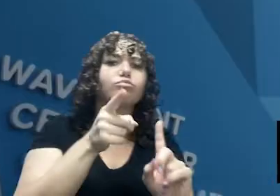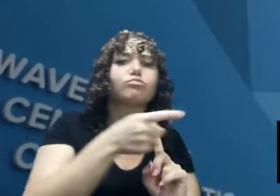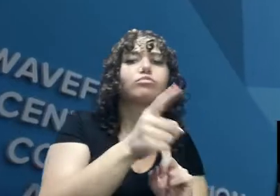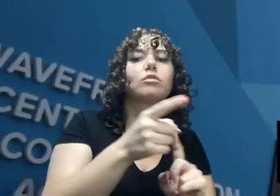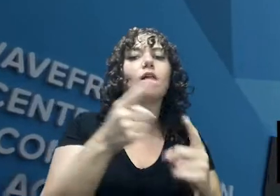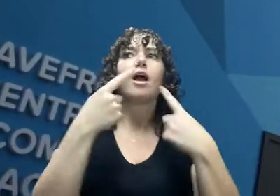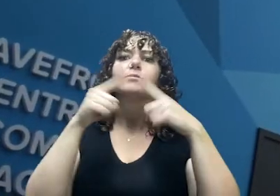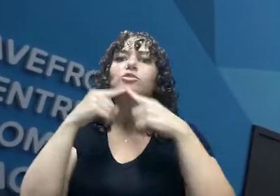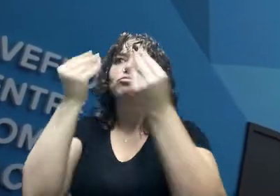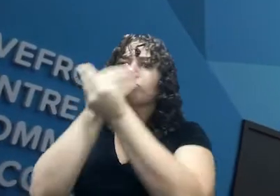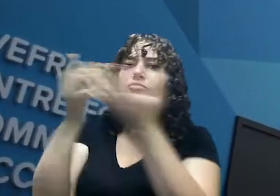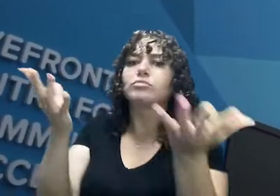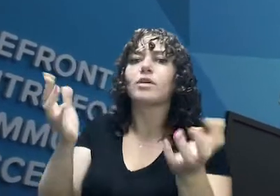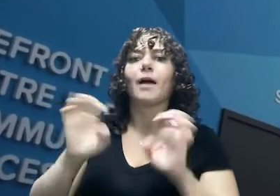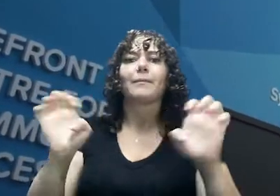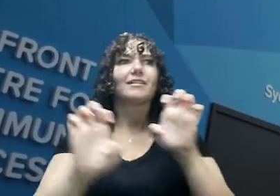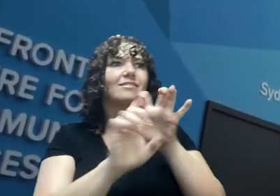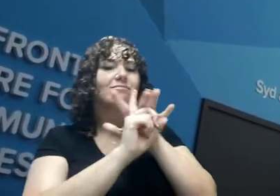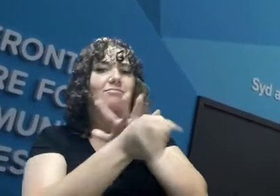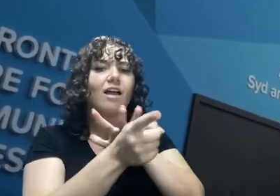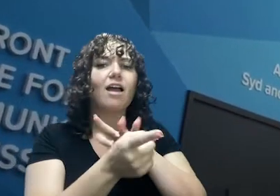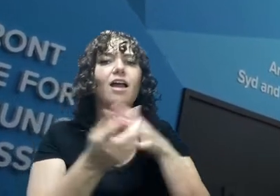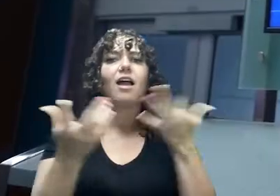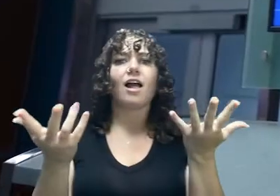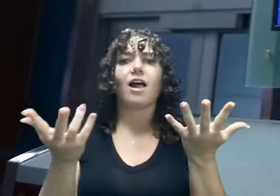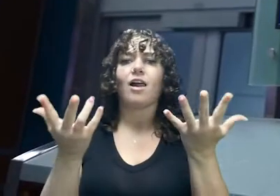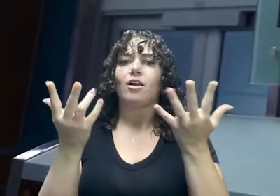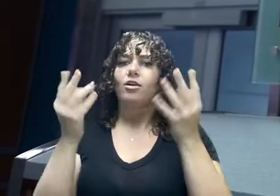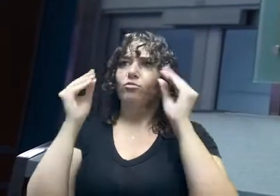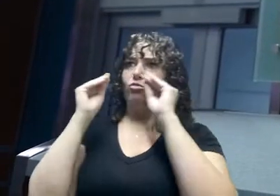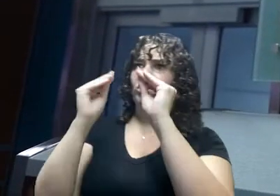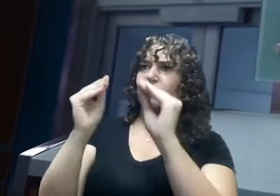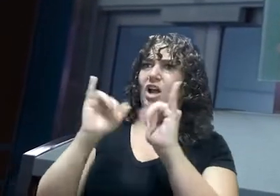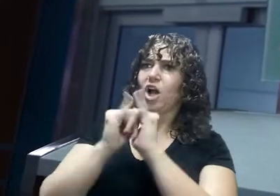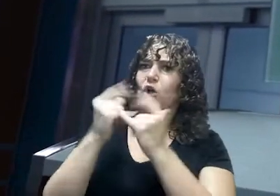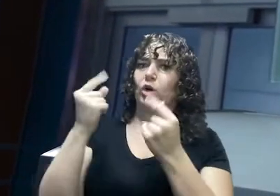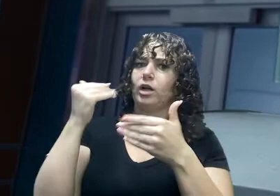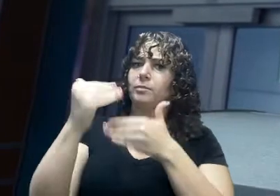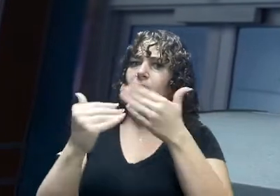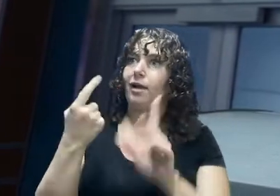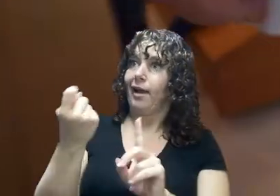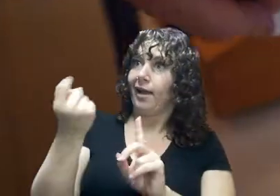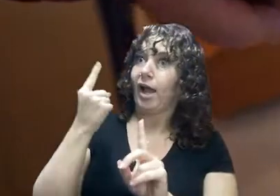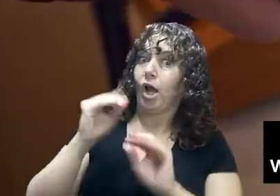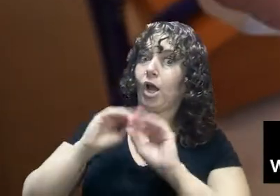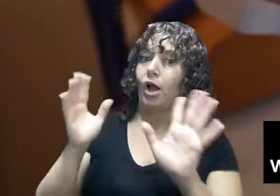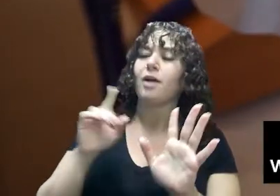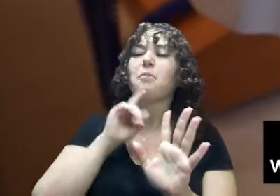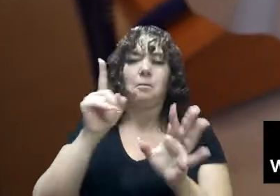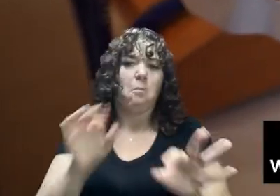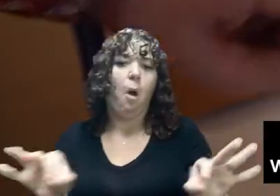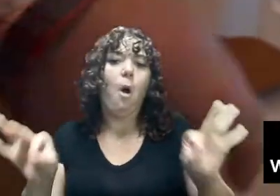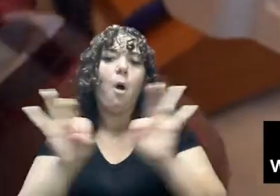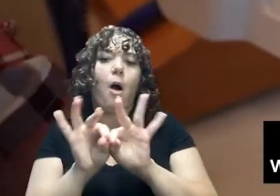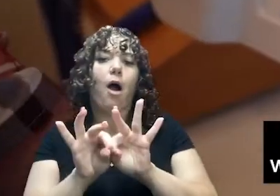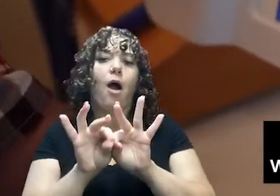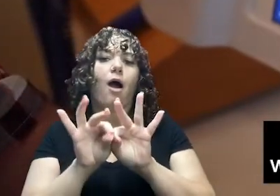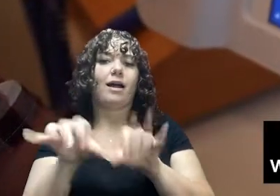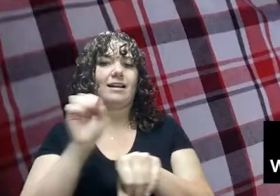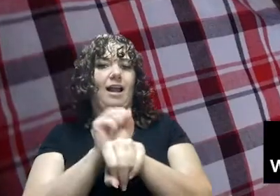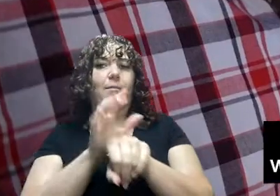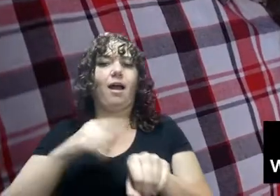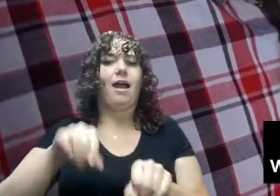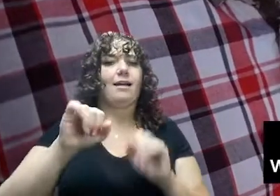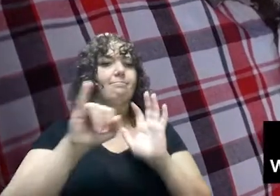acoustic treatments, to how announcements and emergency evacuation instructions are received and understood. It is important to consult with